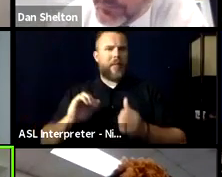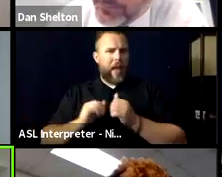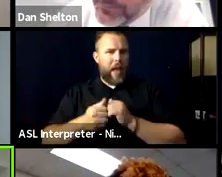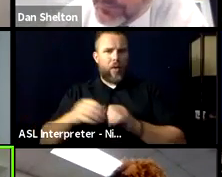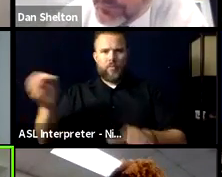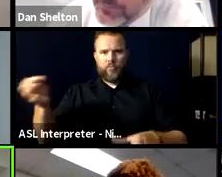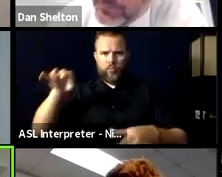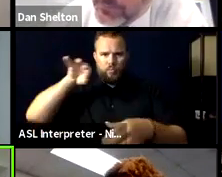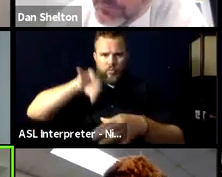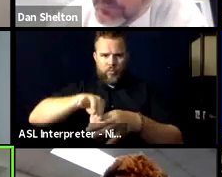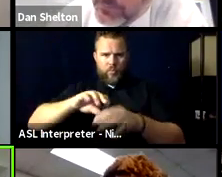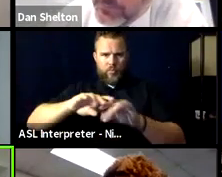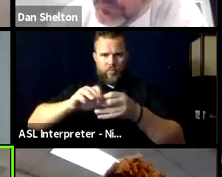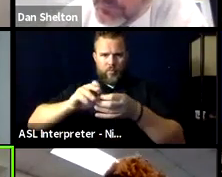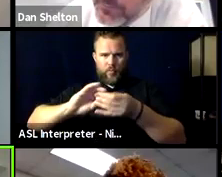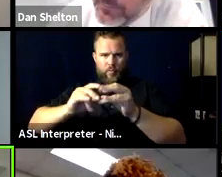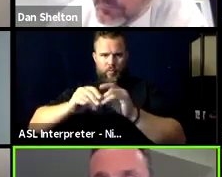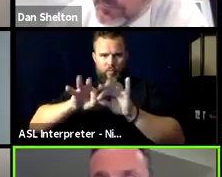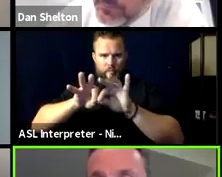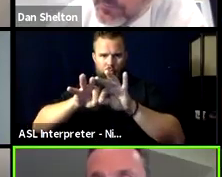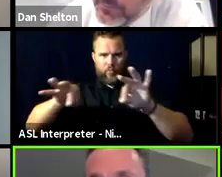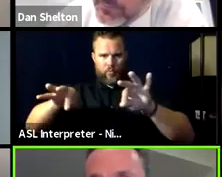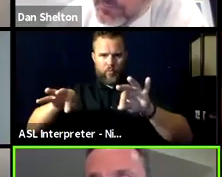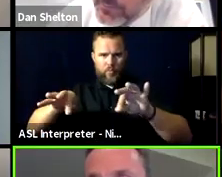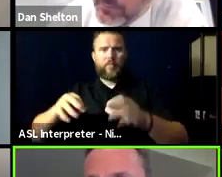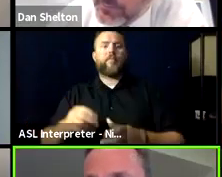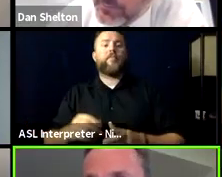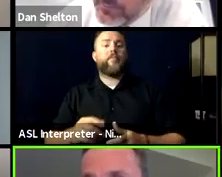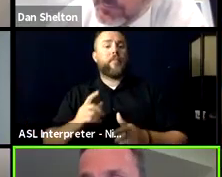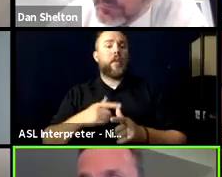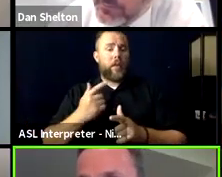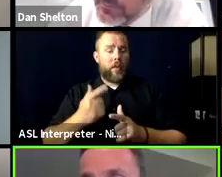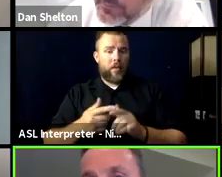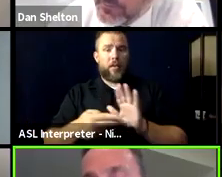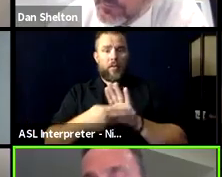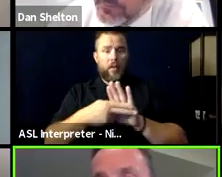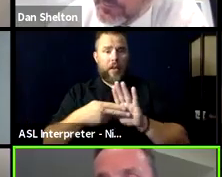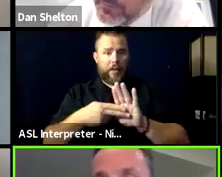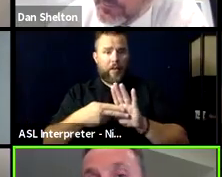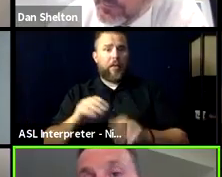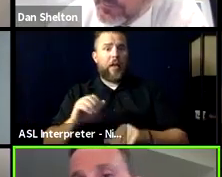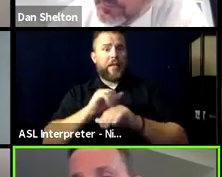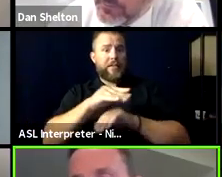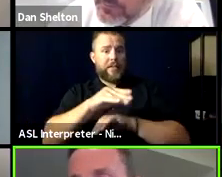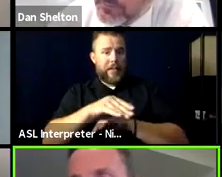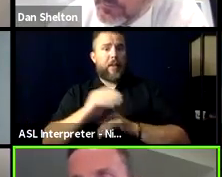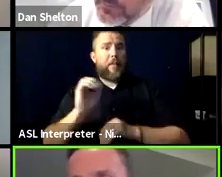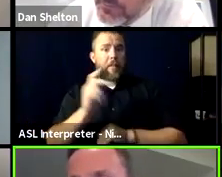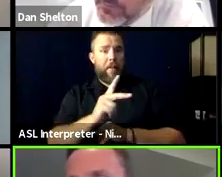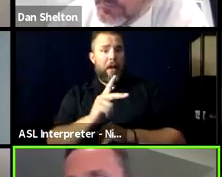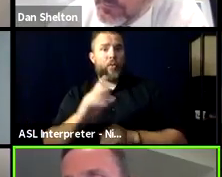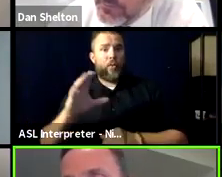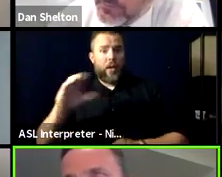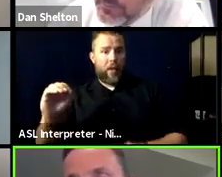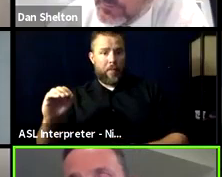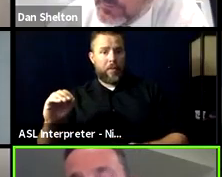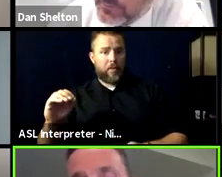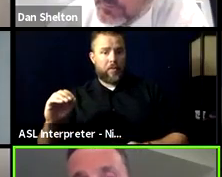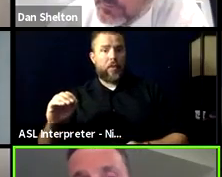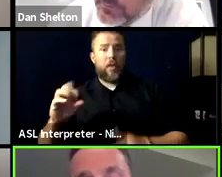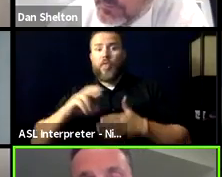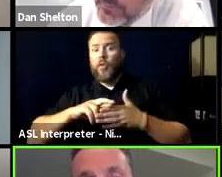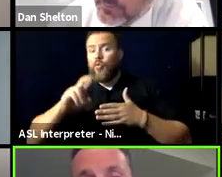it back into the vial and putting it in the self-addressed stamped envelope and sending it back to the company. And